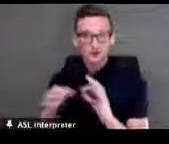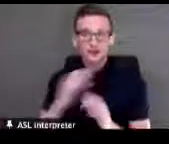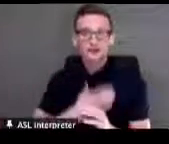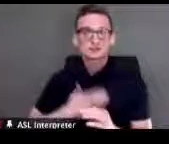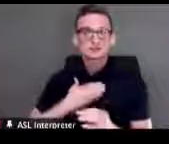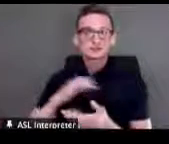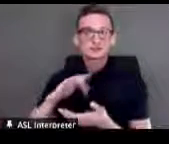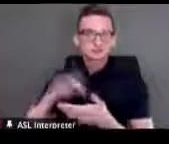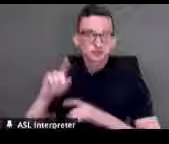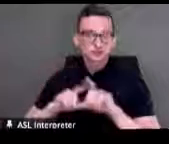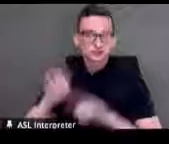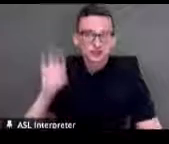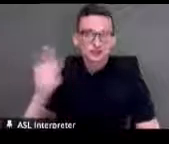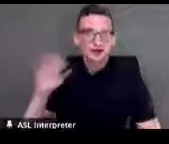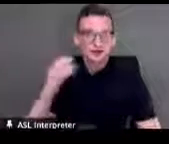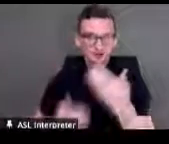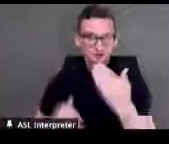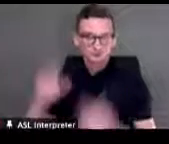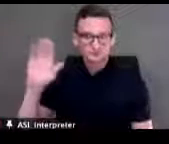to raise your hand.